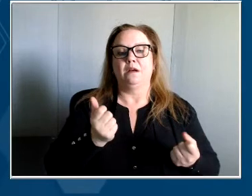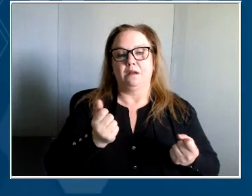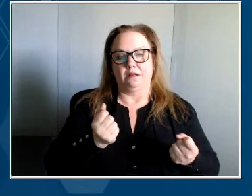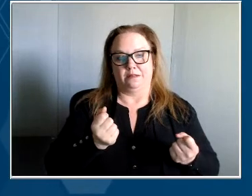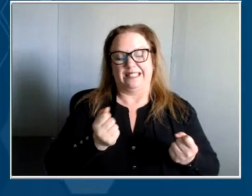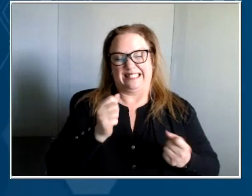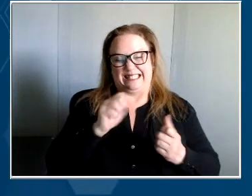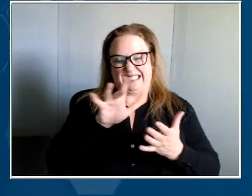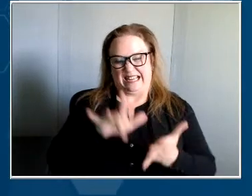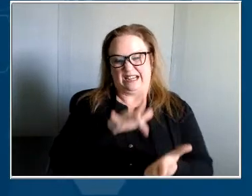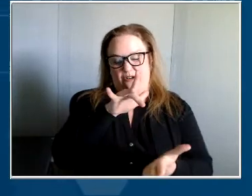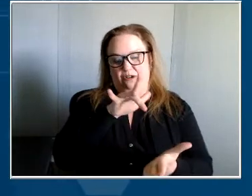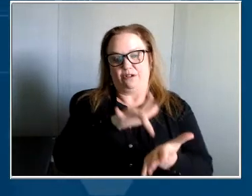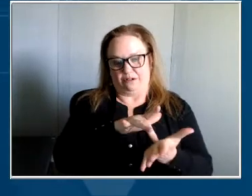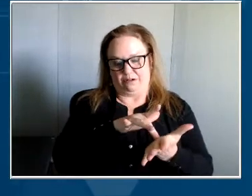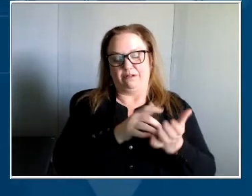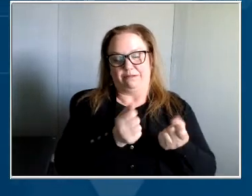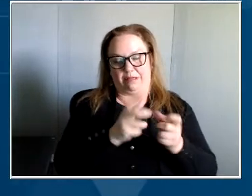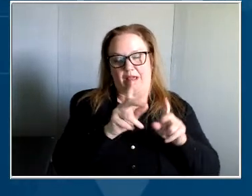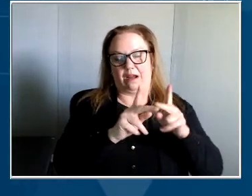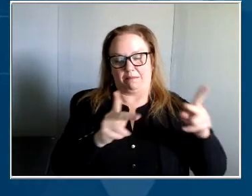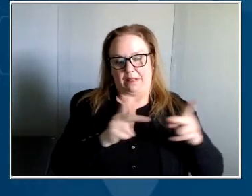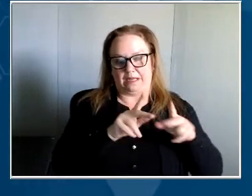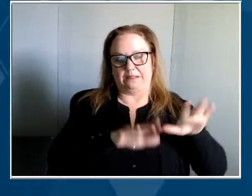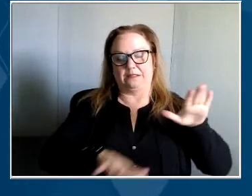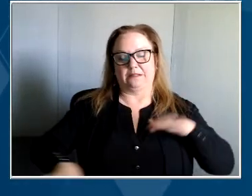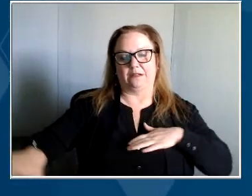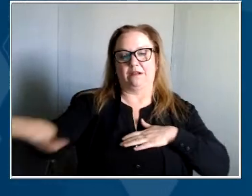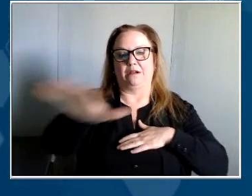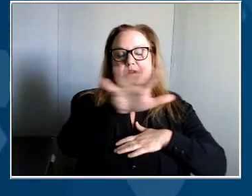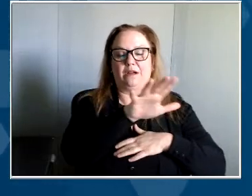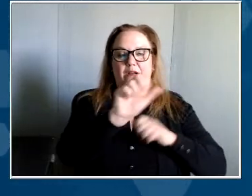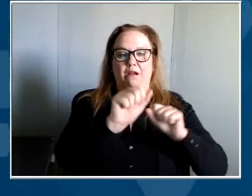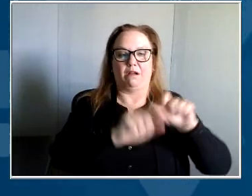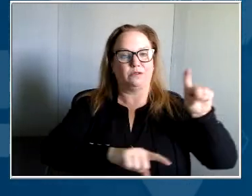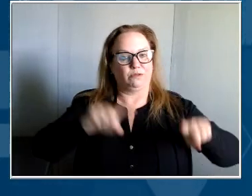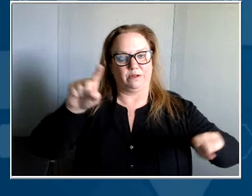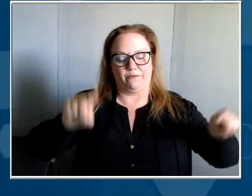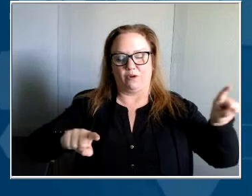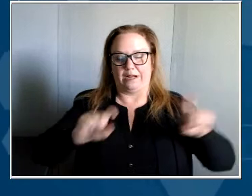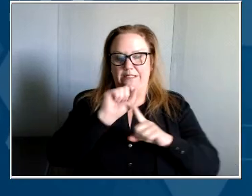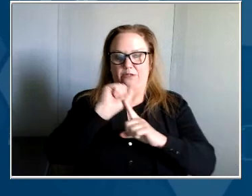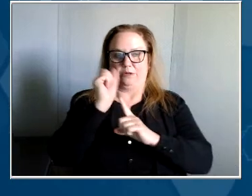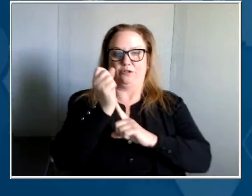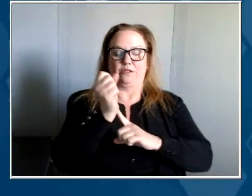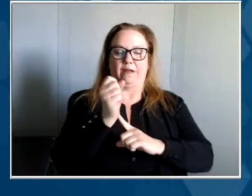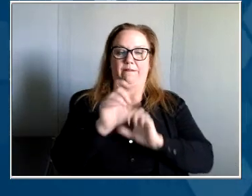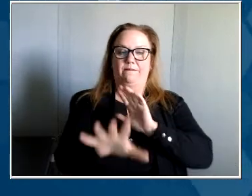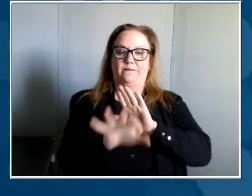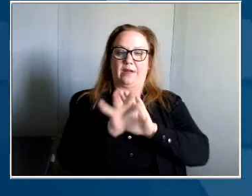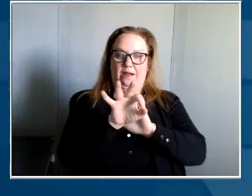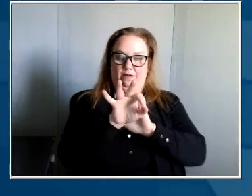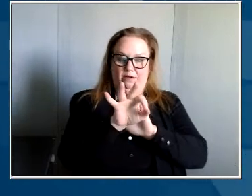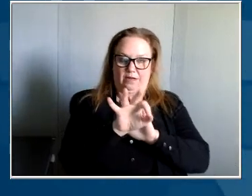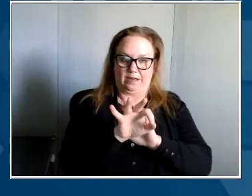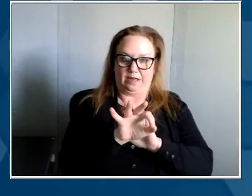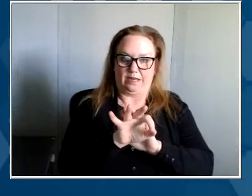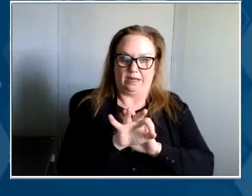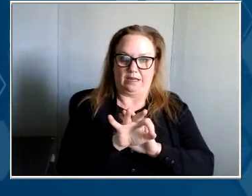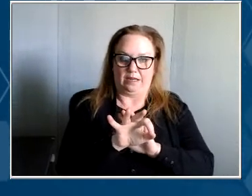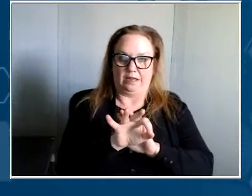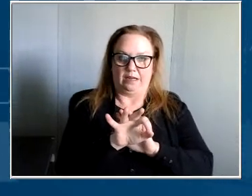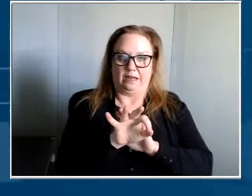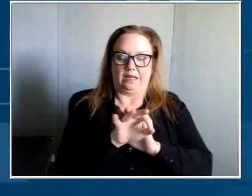which means it was done in lots of places, and they looked at patients in all sorts of circumstances, found patients who had double mastectomies,